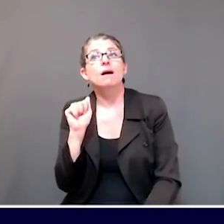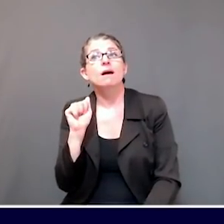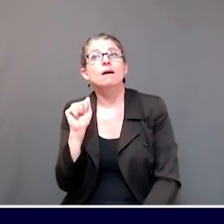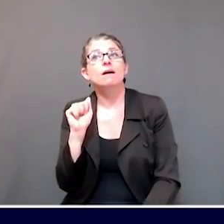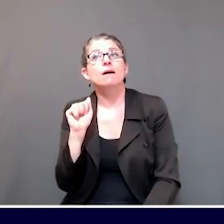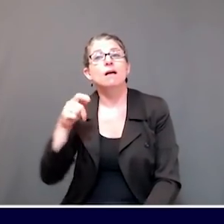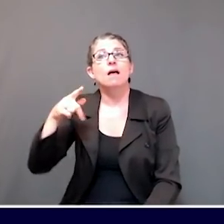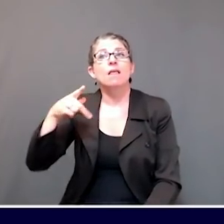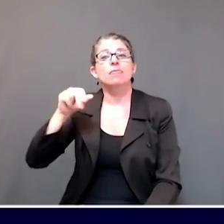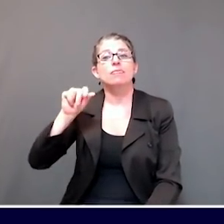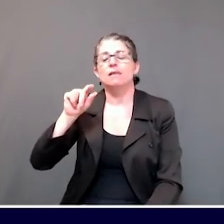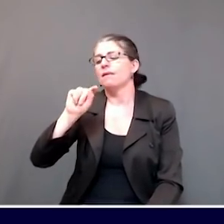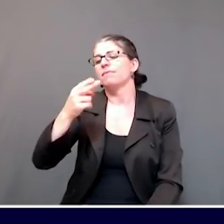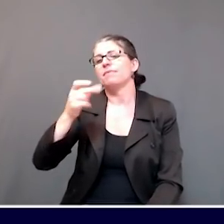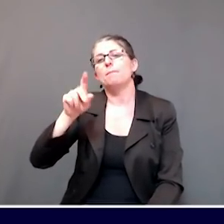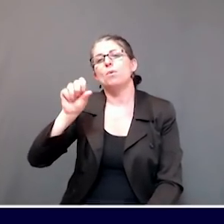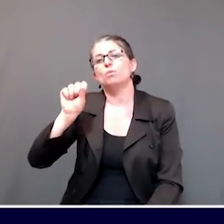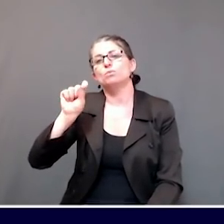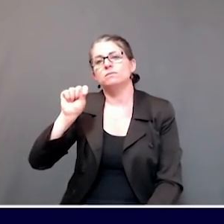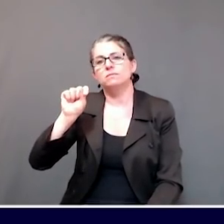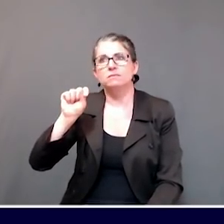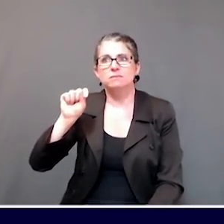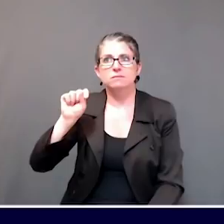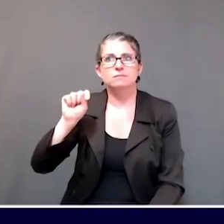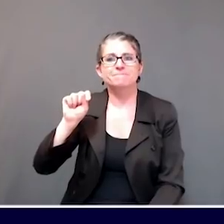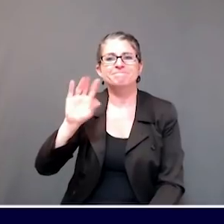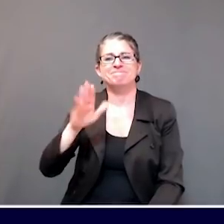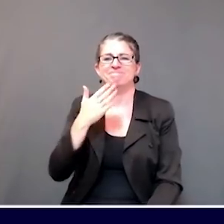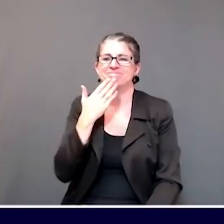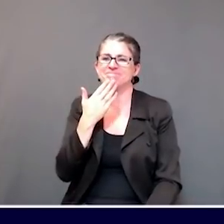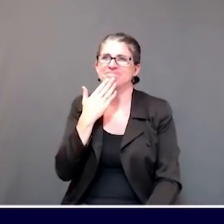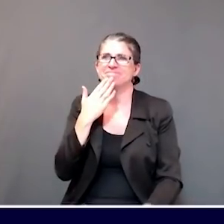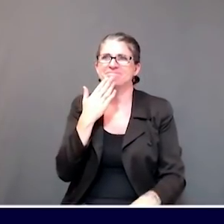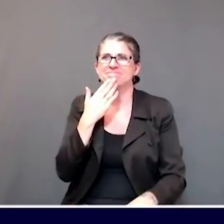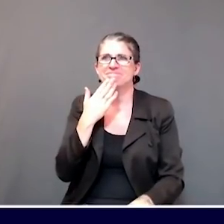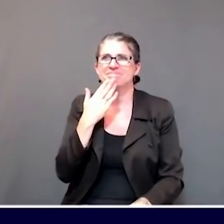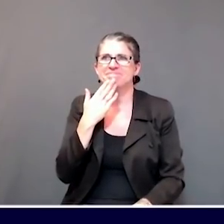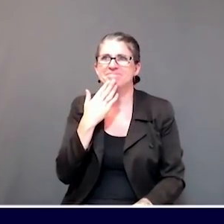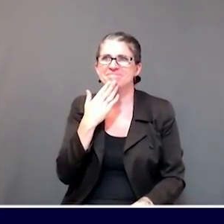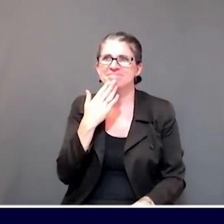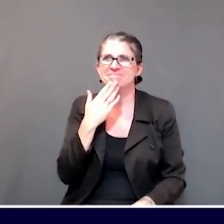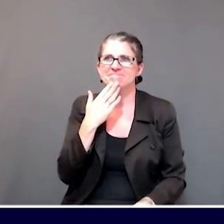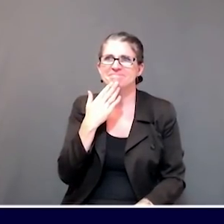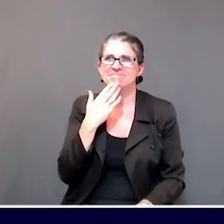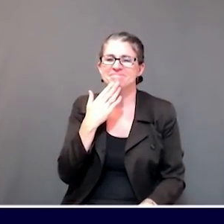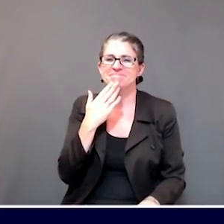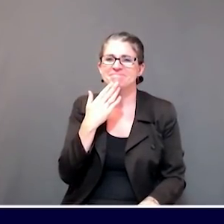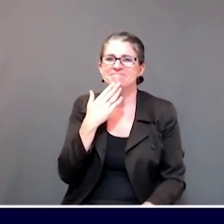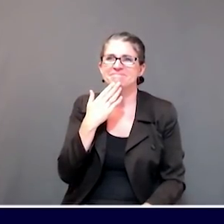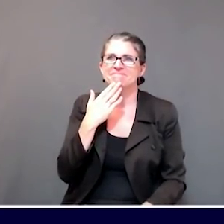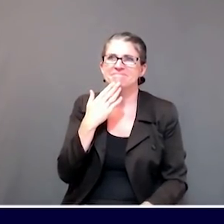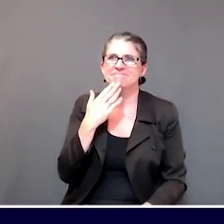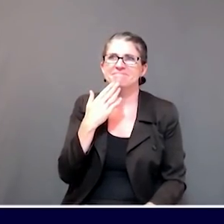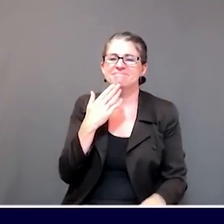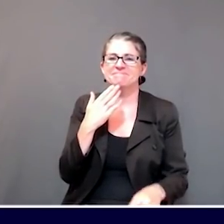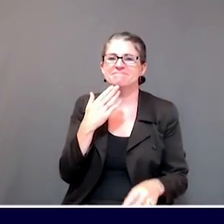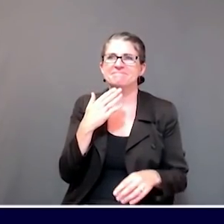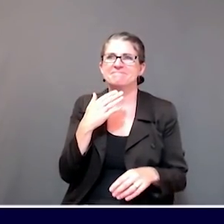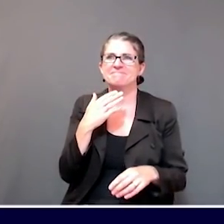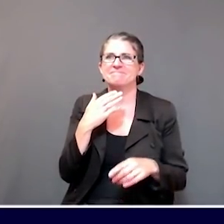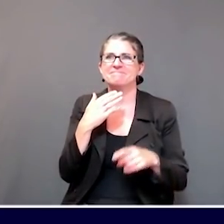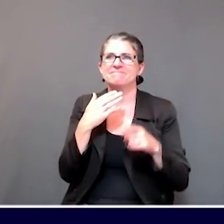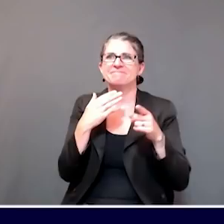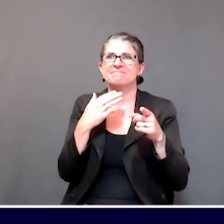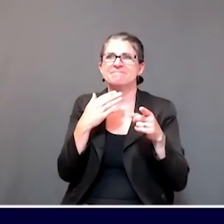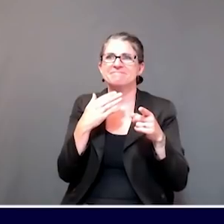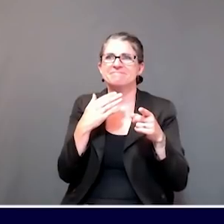Hi, everyone, and thank you very much for having these press conferences. I wanted to make sure I checked the number of contact tracers you have in